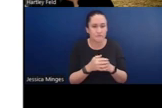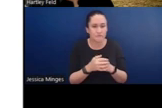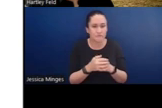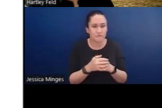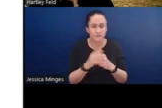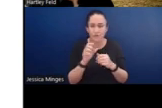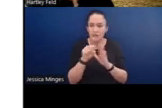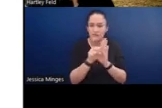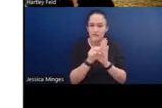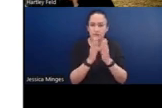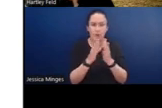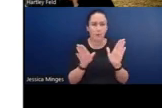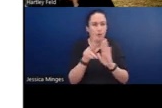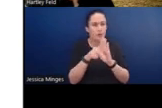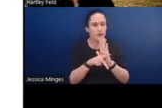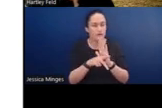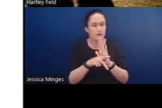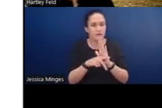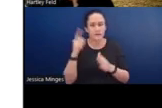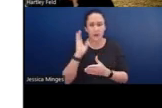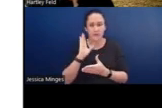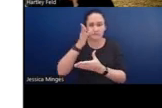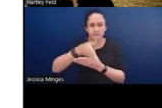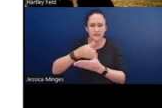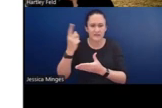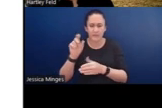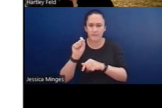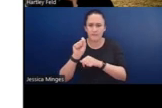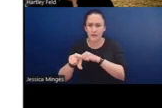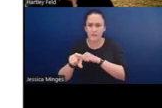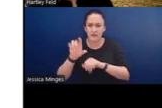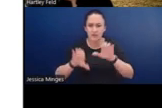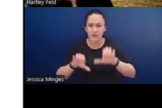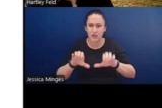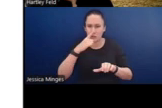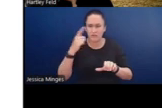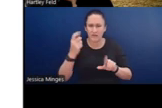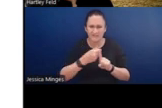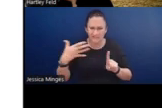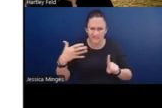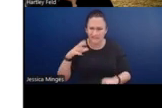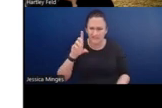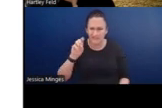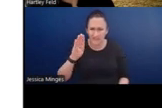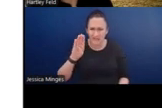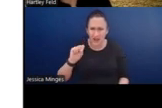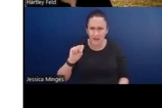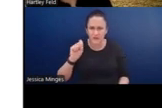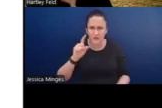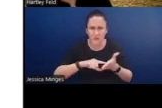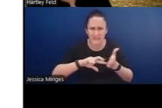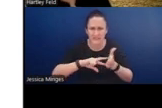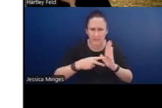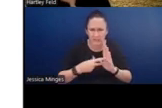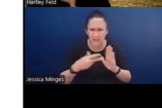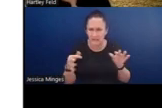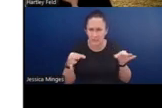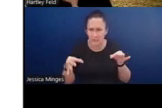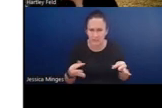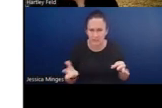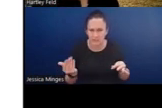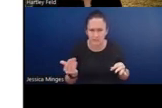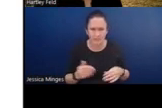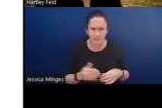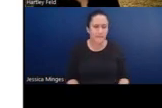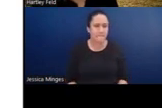statewide policies. Dr. Feld, somebody put in the chat, they're asking if you could explain what Dobbs was. I thought you might want to do that before you move on.